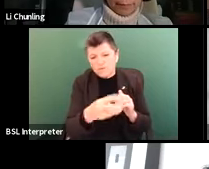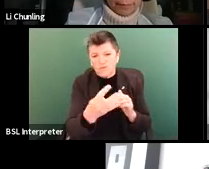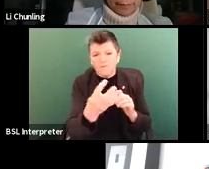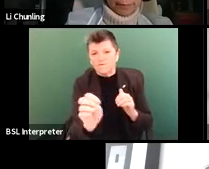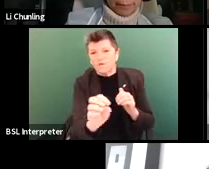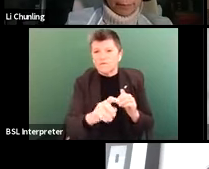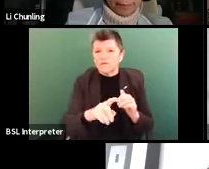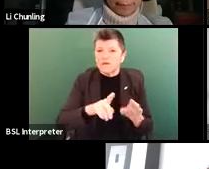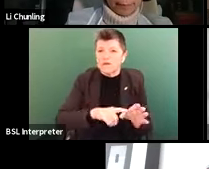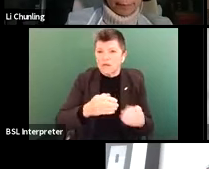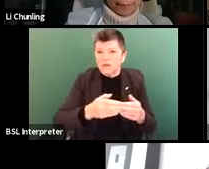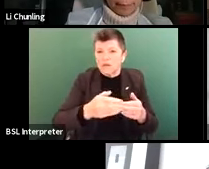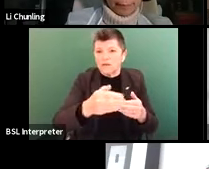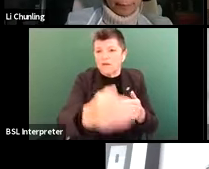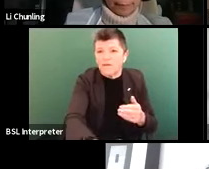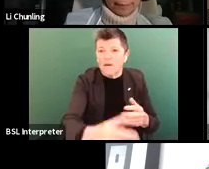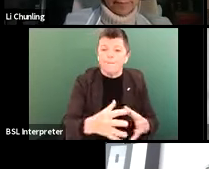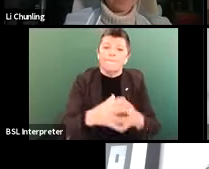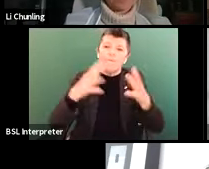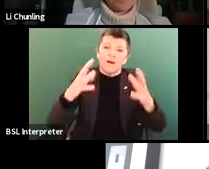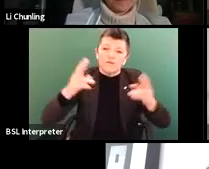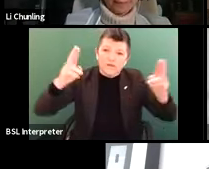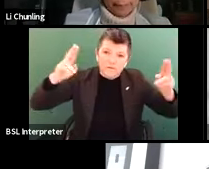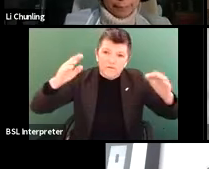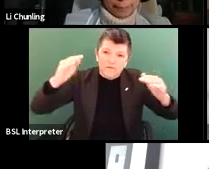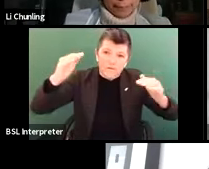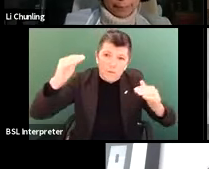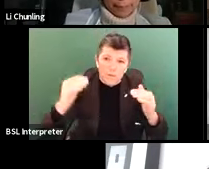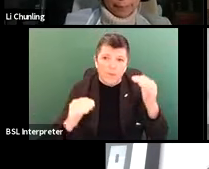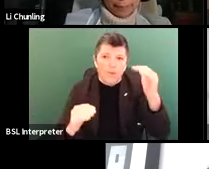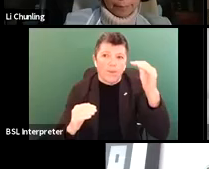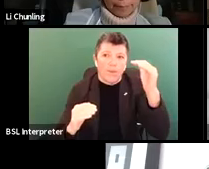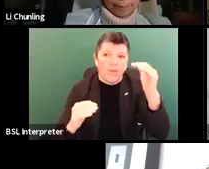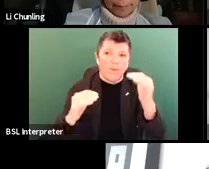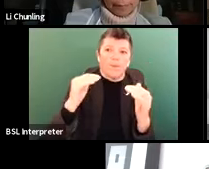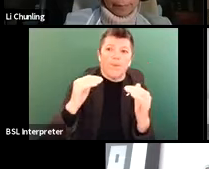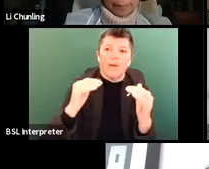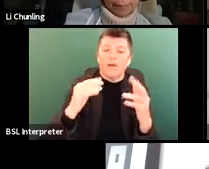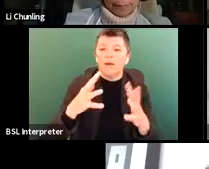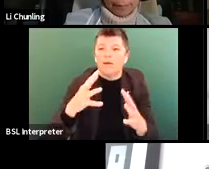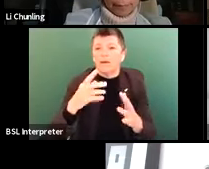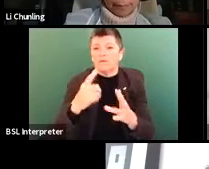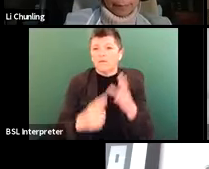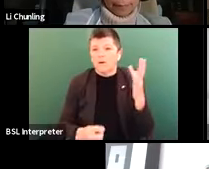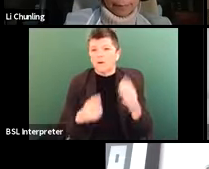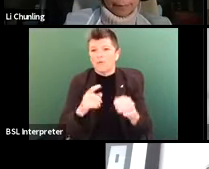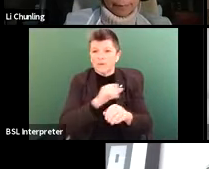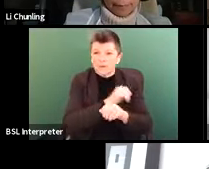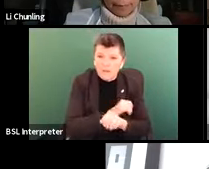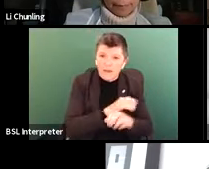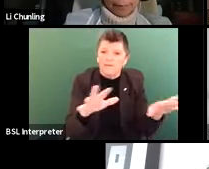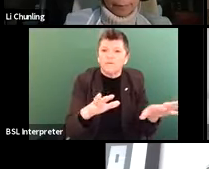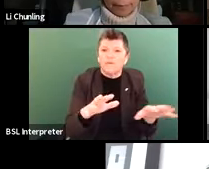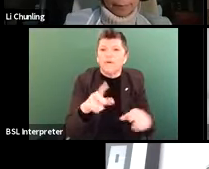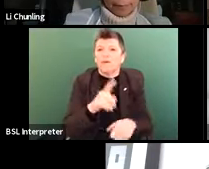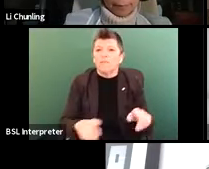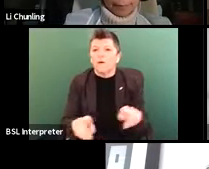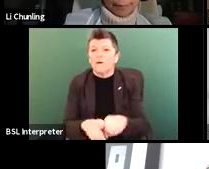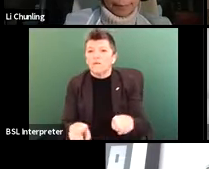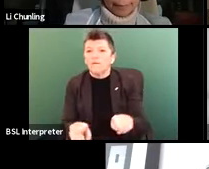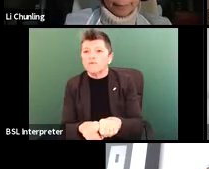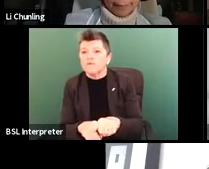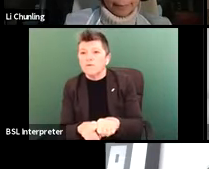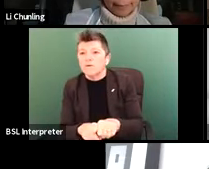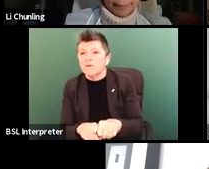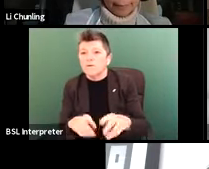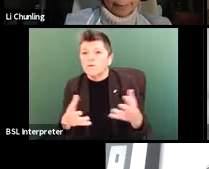have had a massive reduction of inequalities due not only to epidemics, but also revolutions, wars,